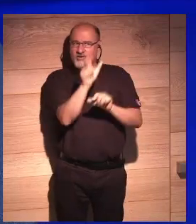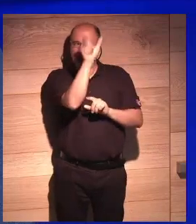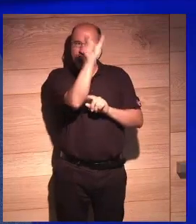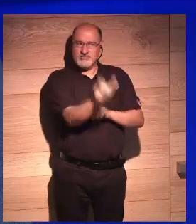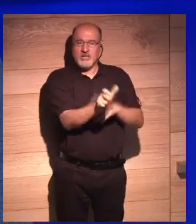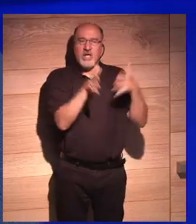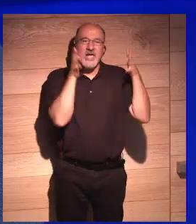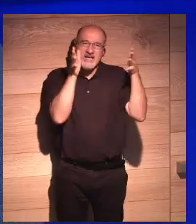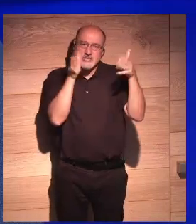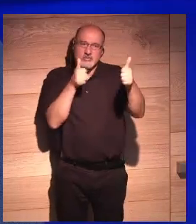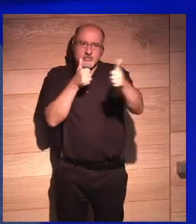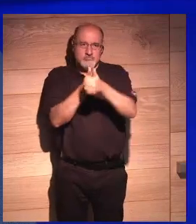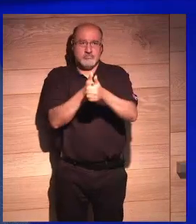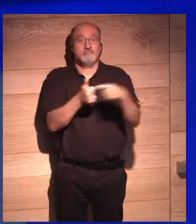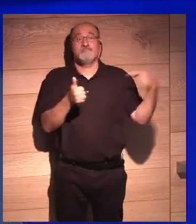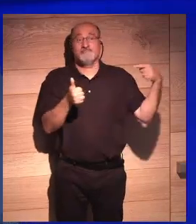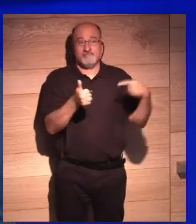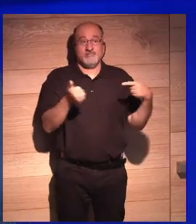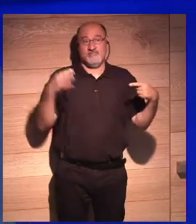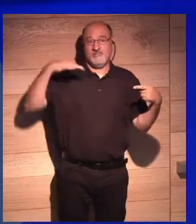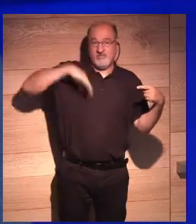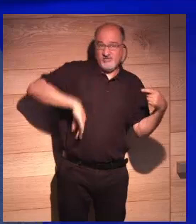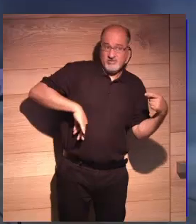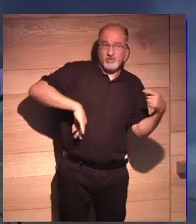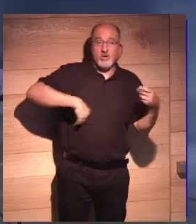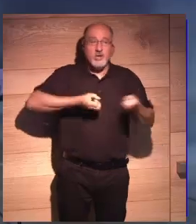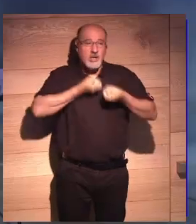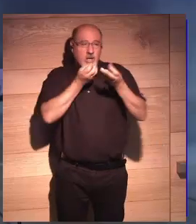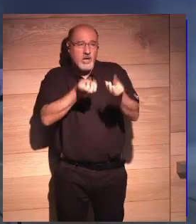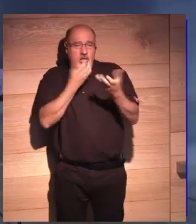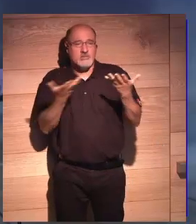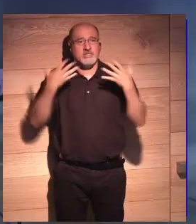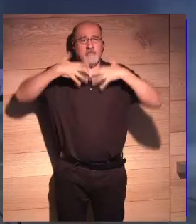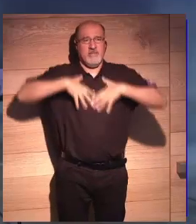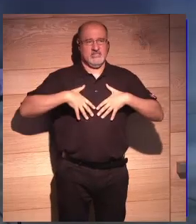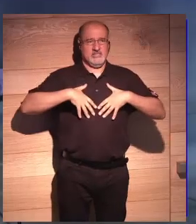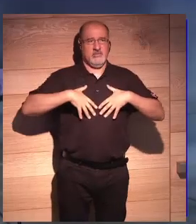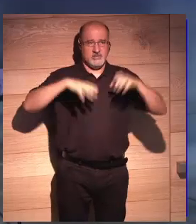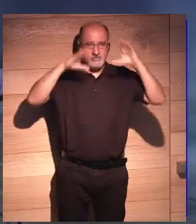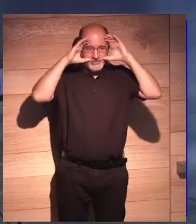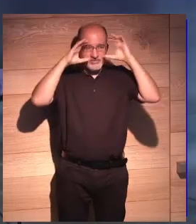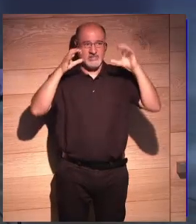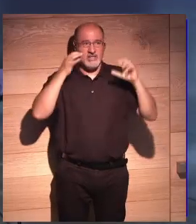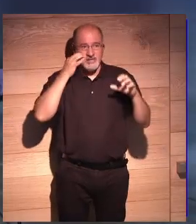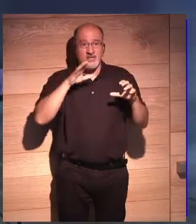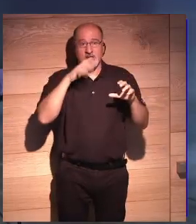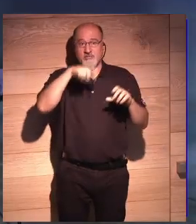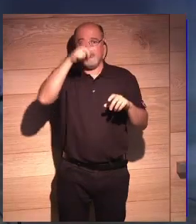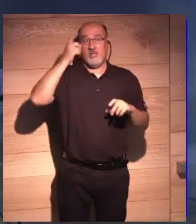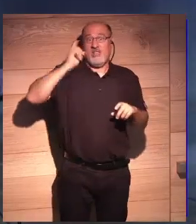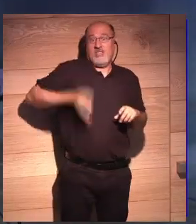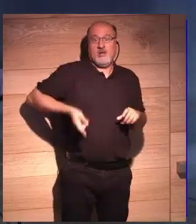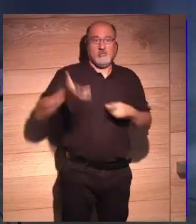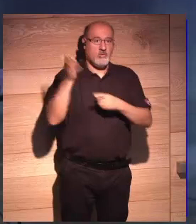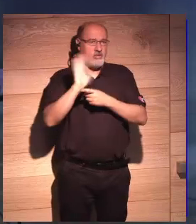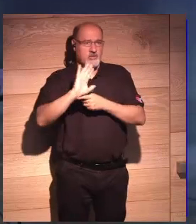the figure of the consultant of immersive narratives, because